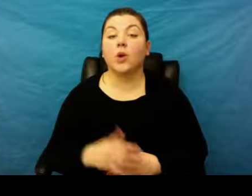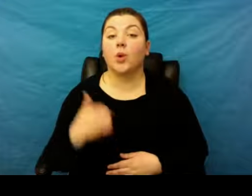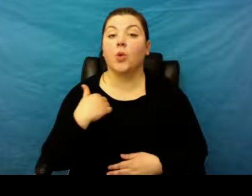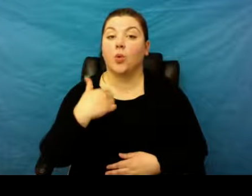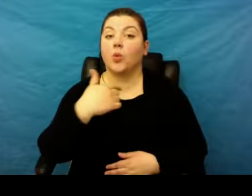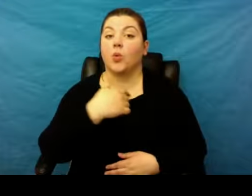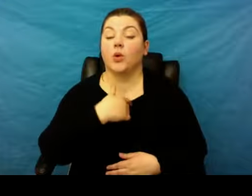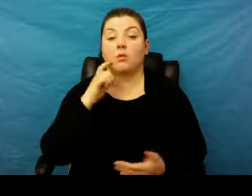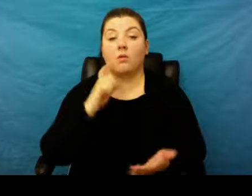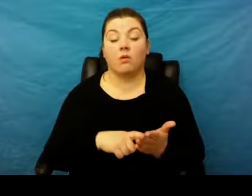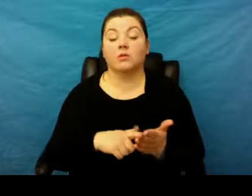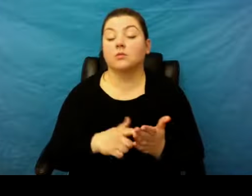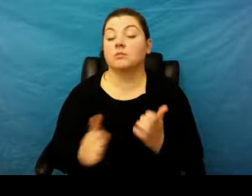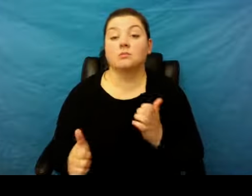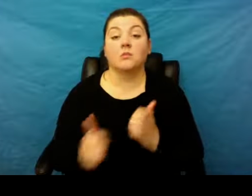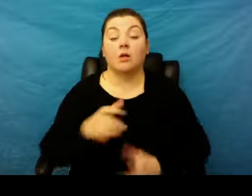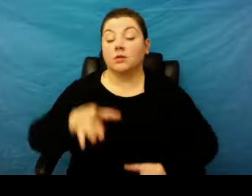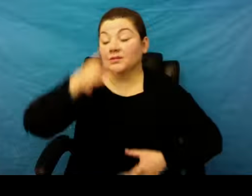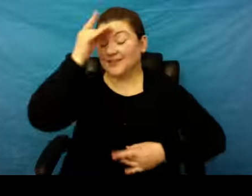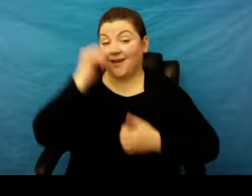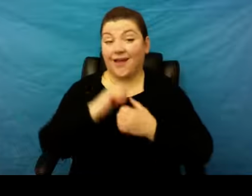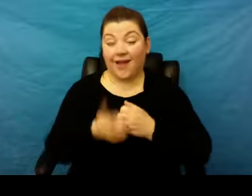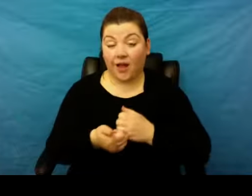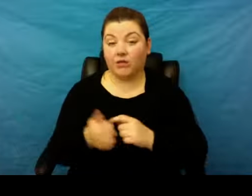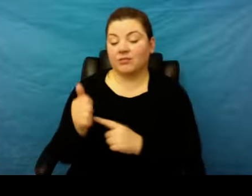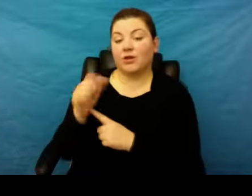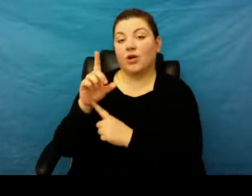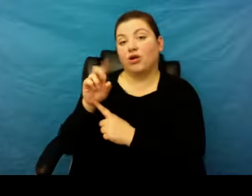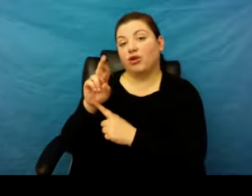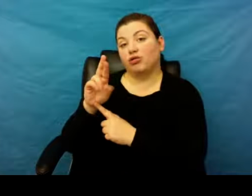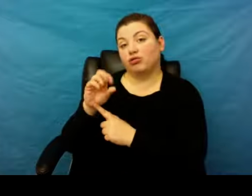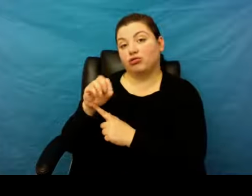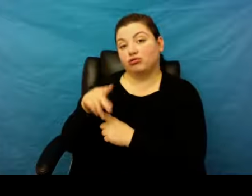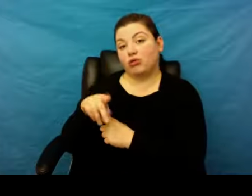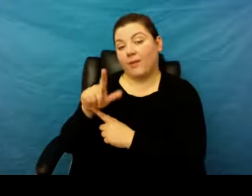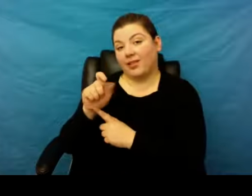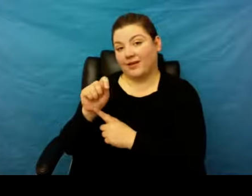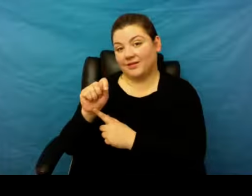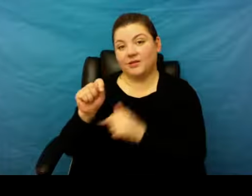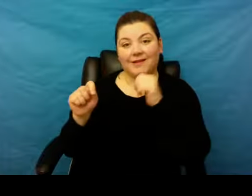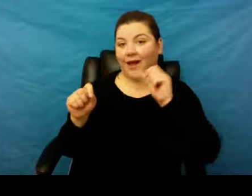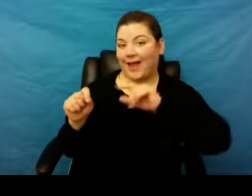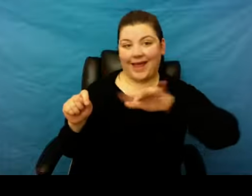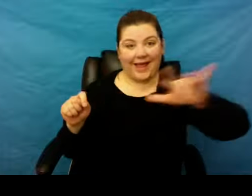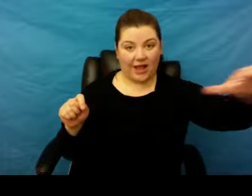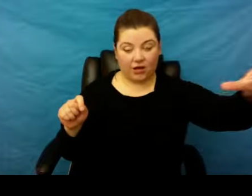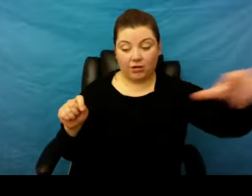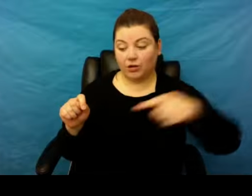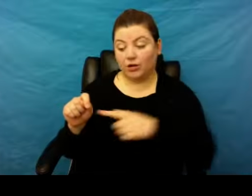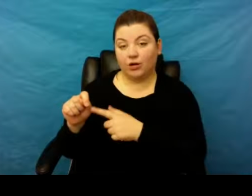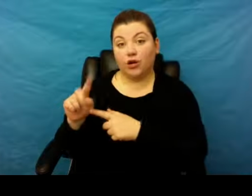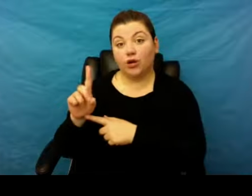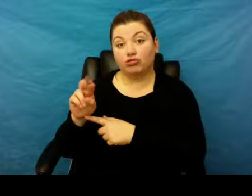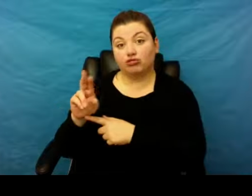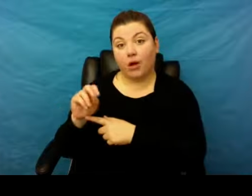droplet. And what that means to all the people on the phone call who don't know what droplet means is it's hands to face. So